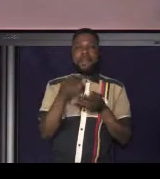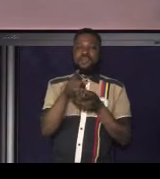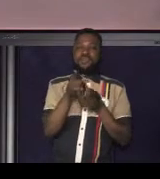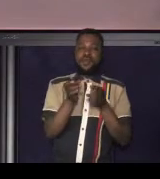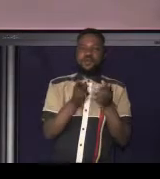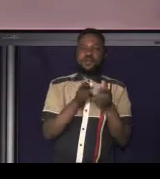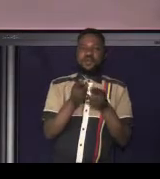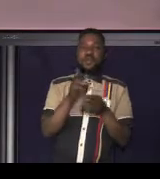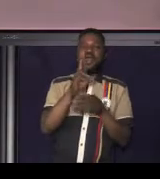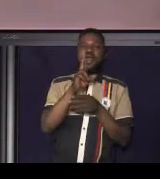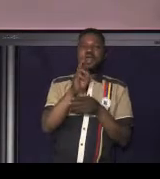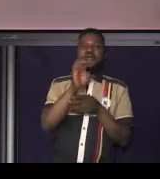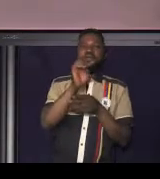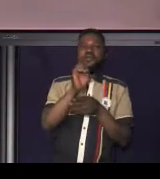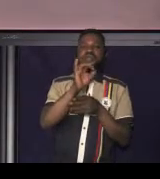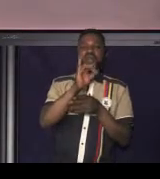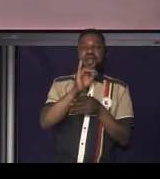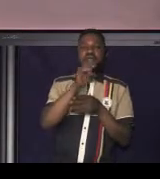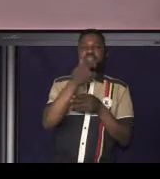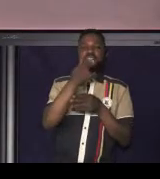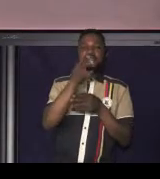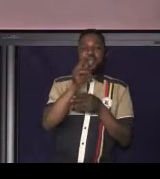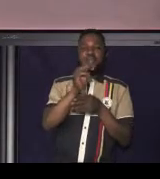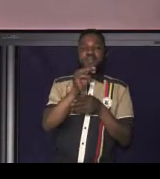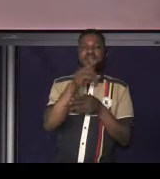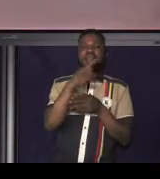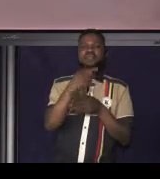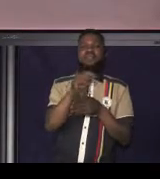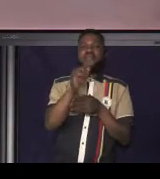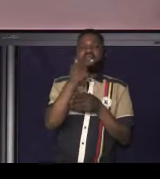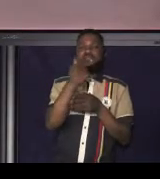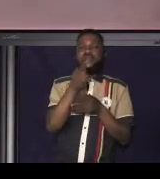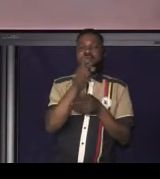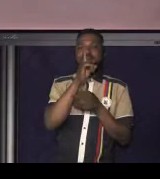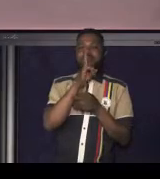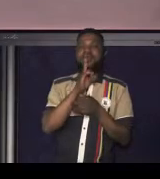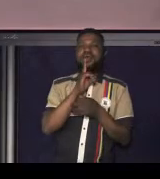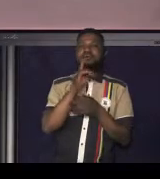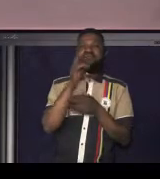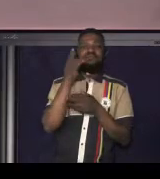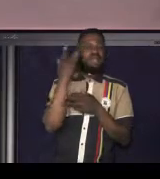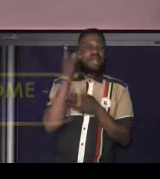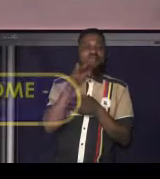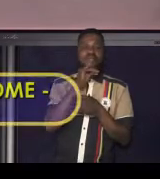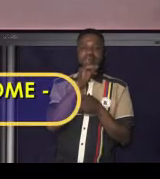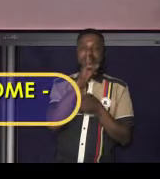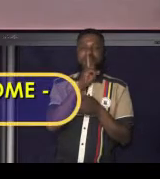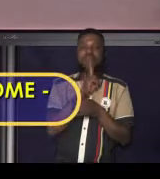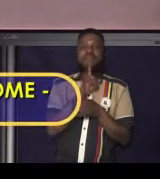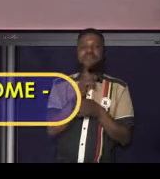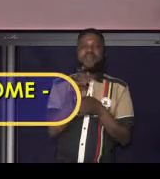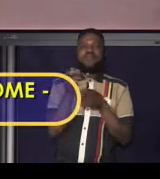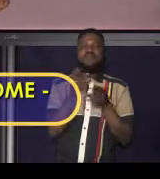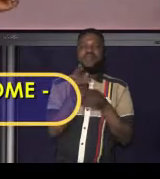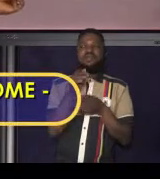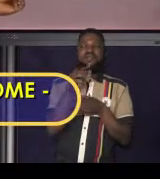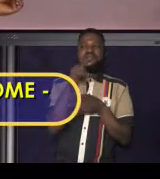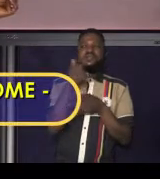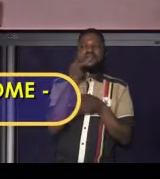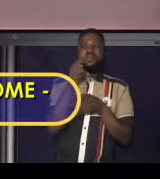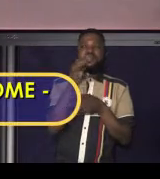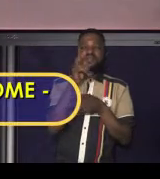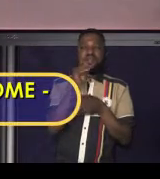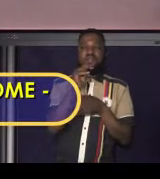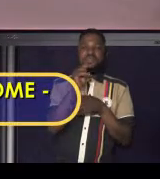reign. Reign. R-E-I-G-N. The G sound is silent. Rain.